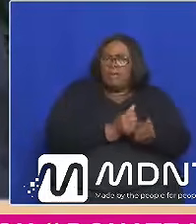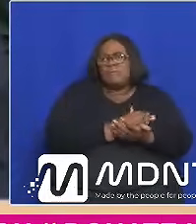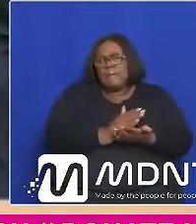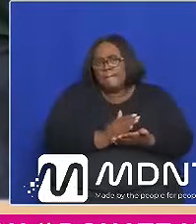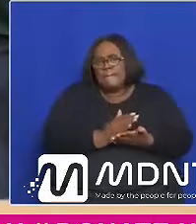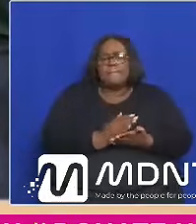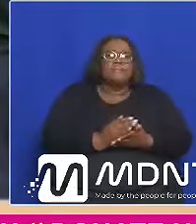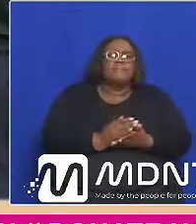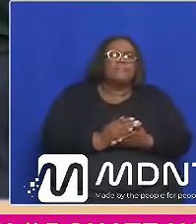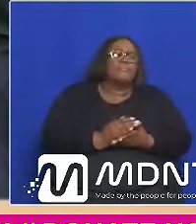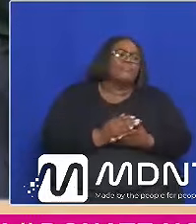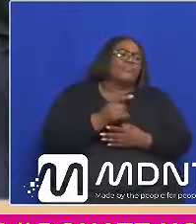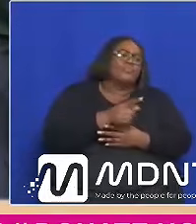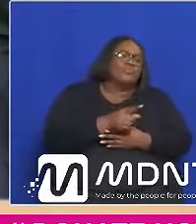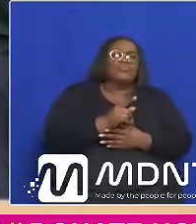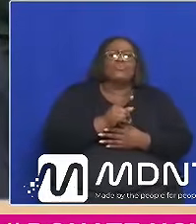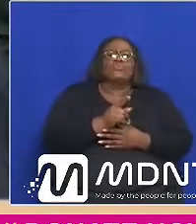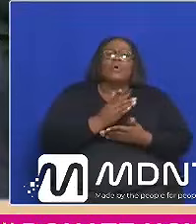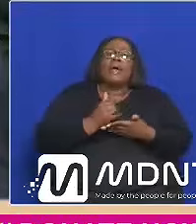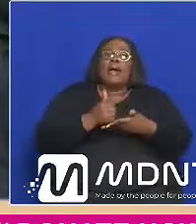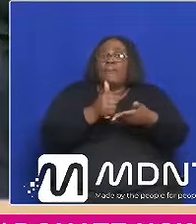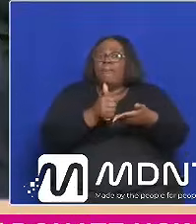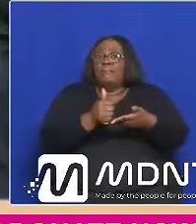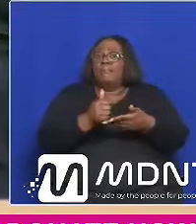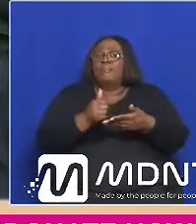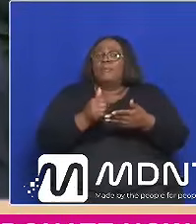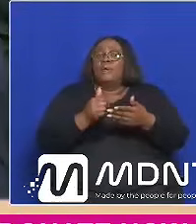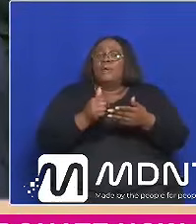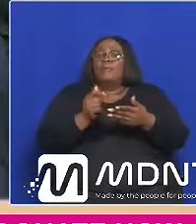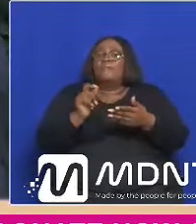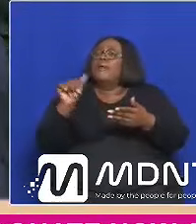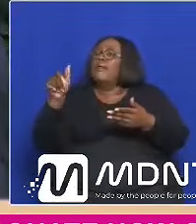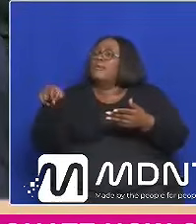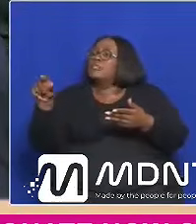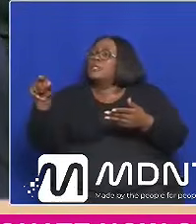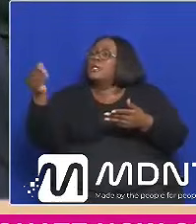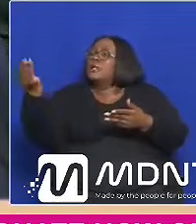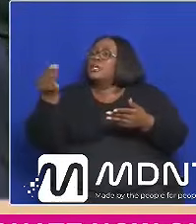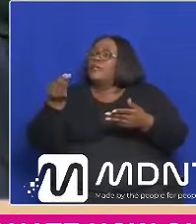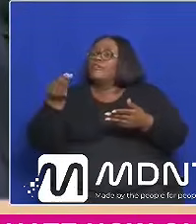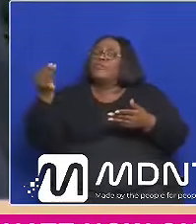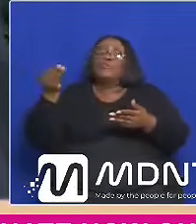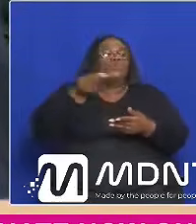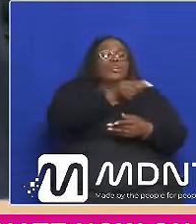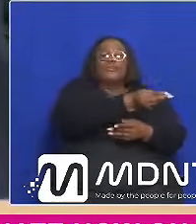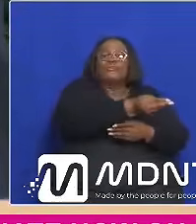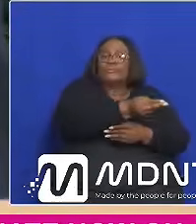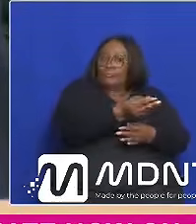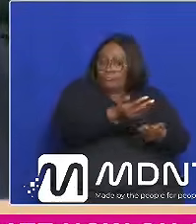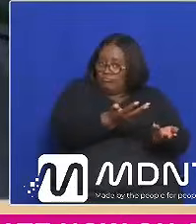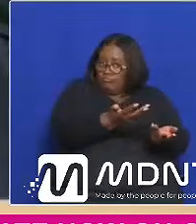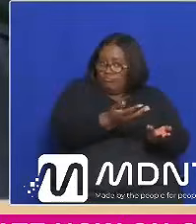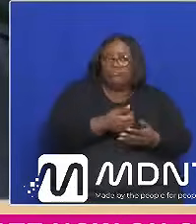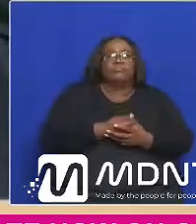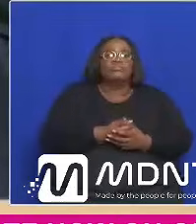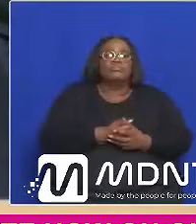conduit for proofs of payment from somebody to him. All of that indicate you had